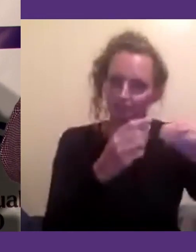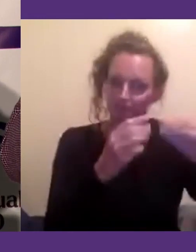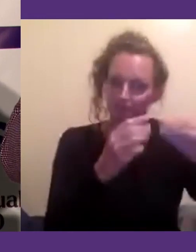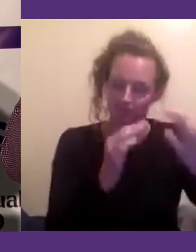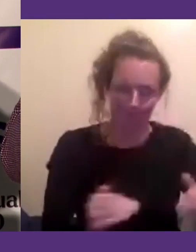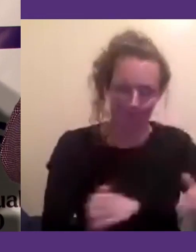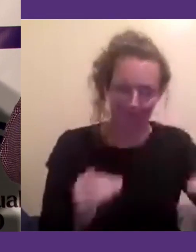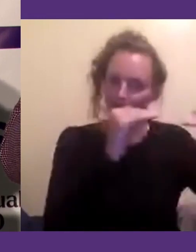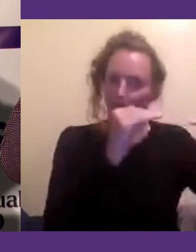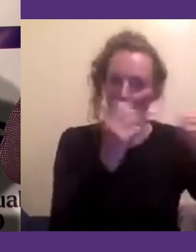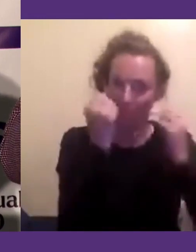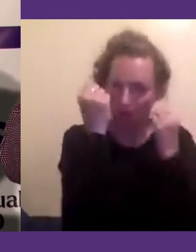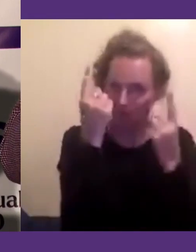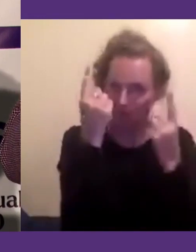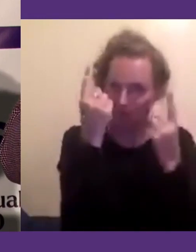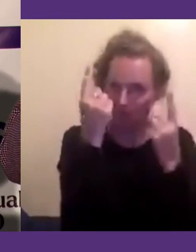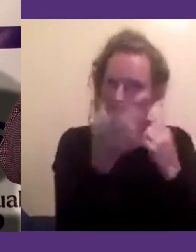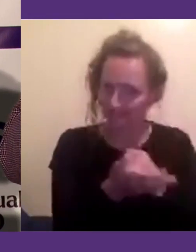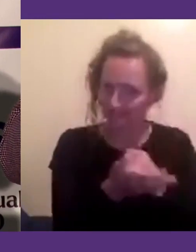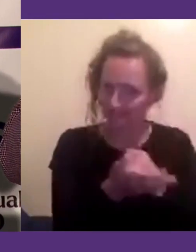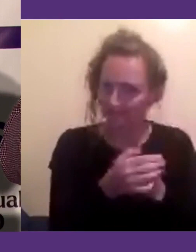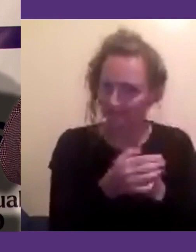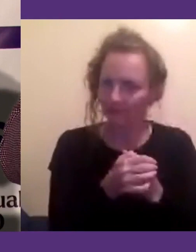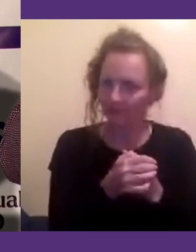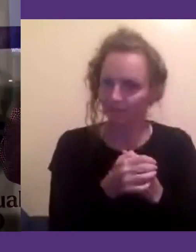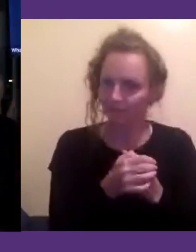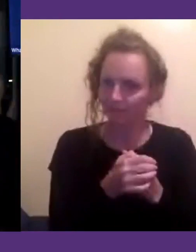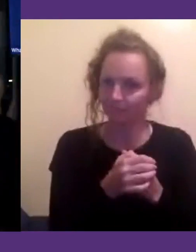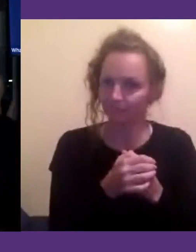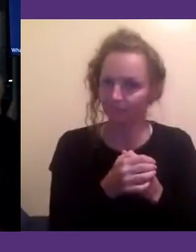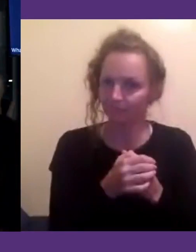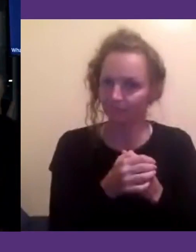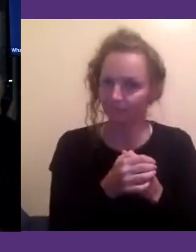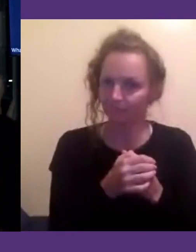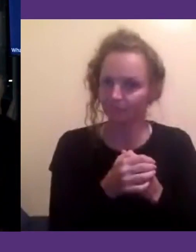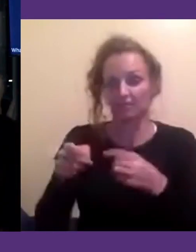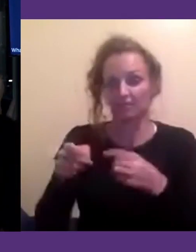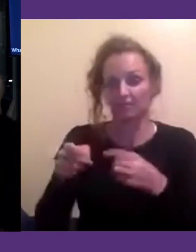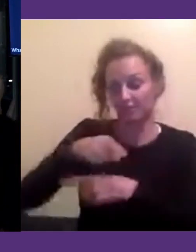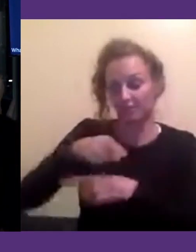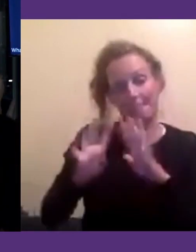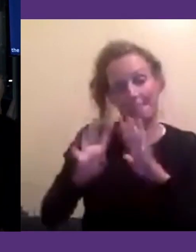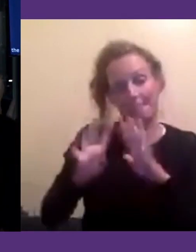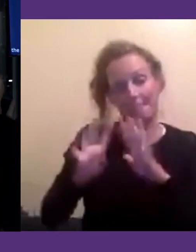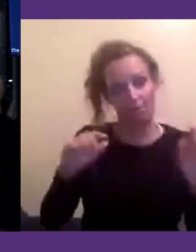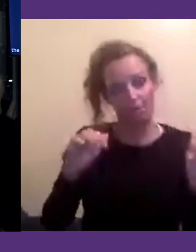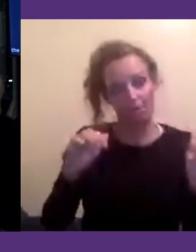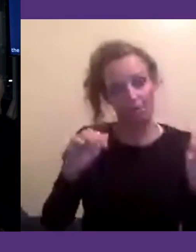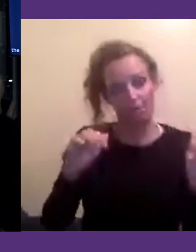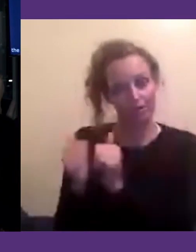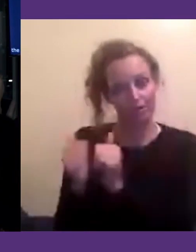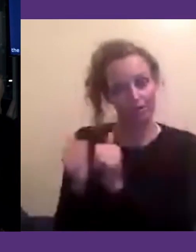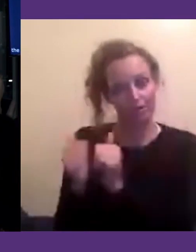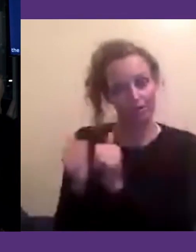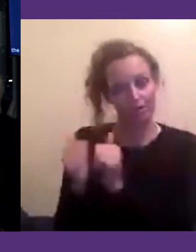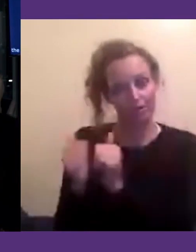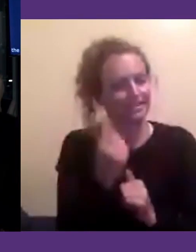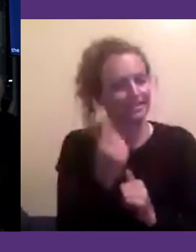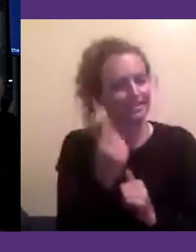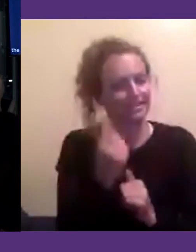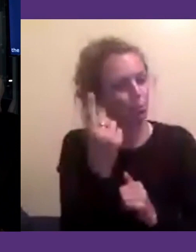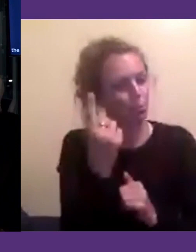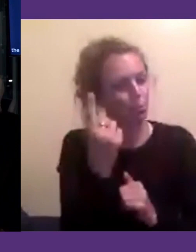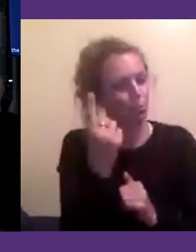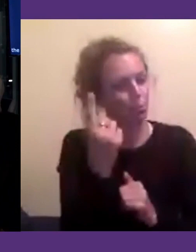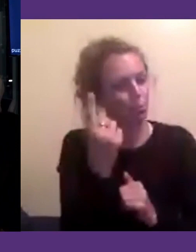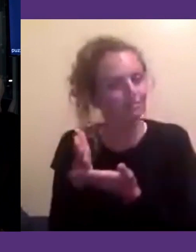everyone on the panel would agree, is, you know, that's one piece of the puzzle. And, you know, this educational layer that it can bring is amazing,